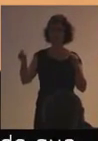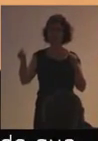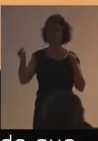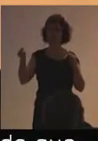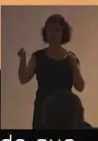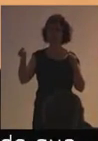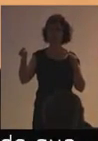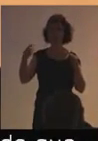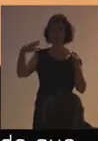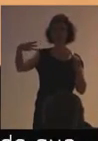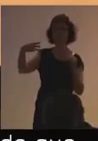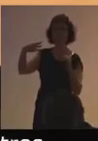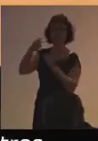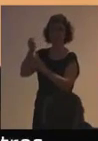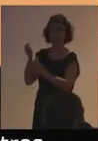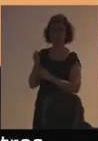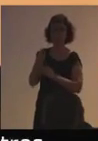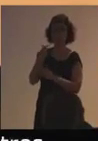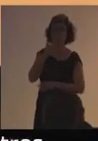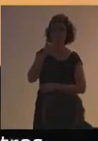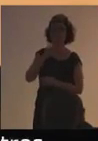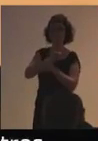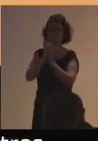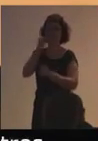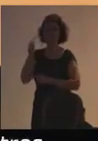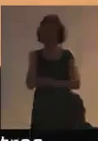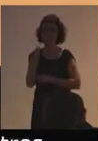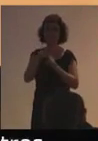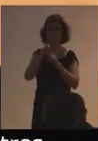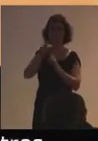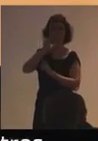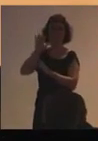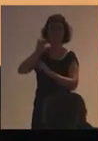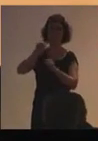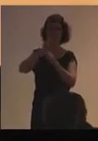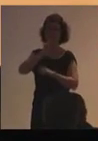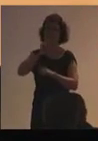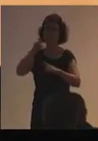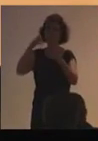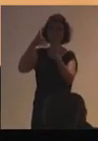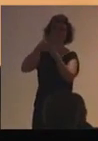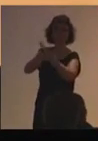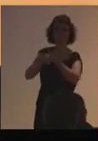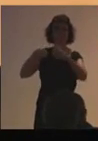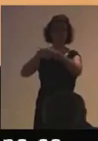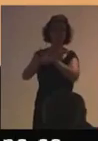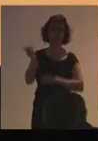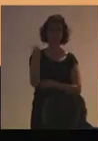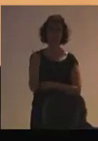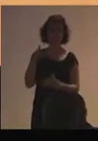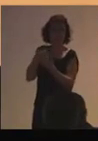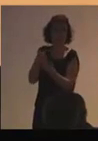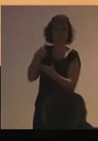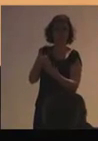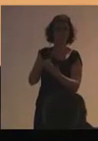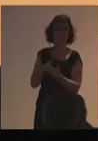etc. But there's no one who can even reach it. Why am I saying that? You have big players like